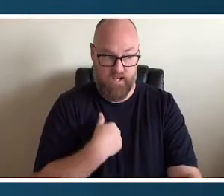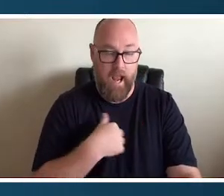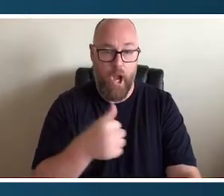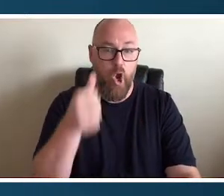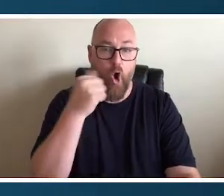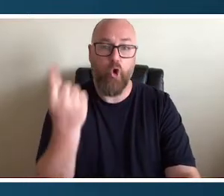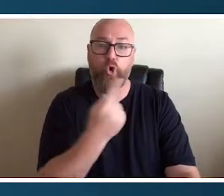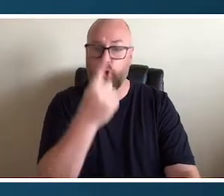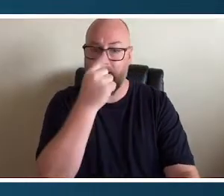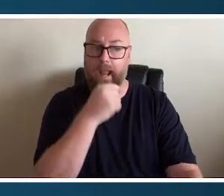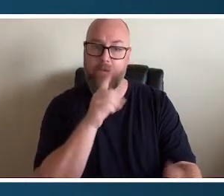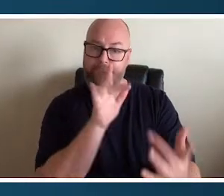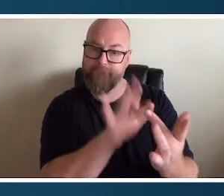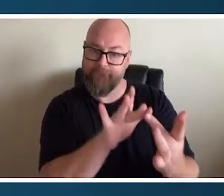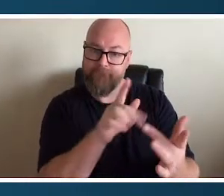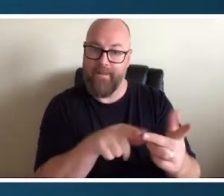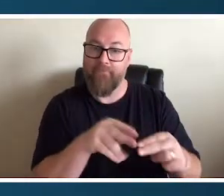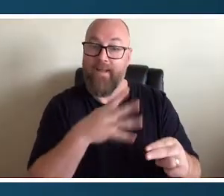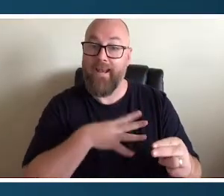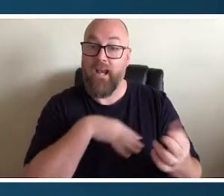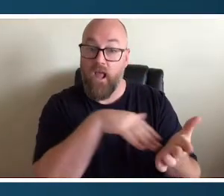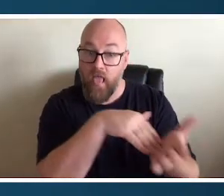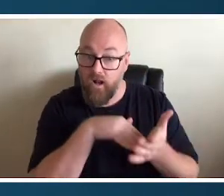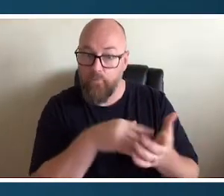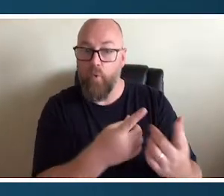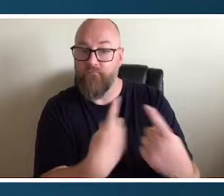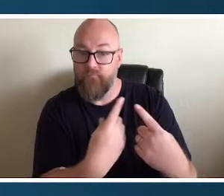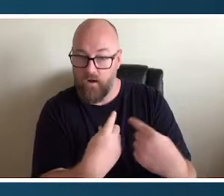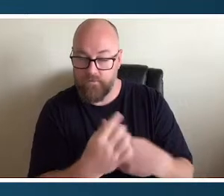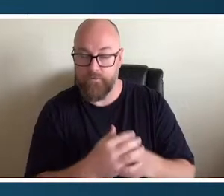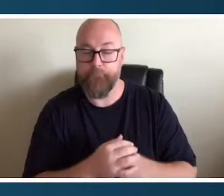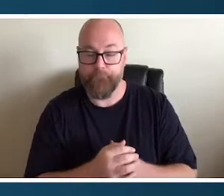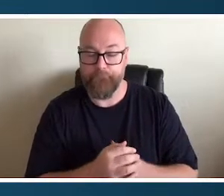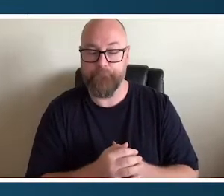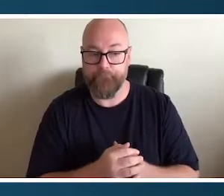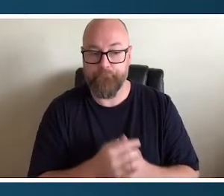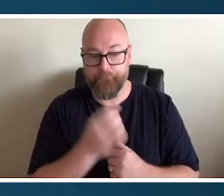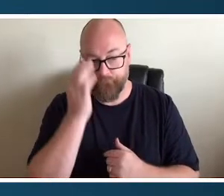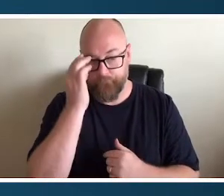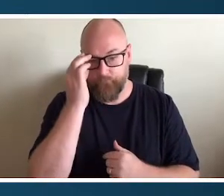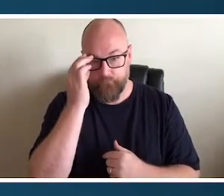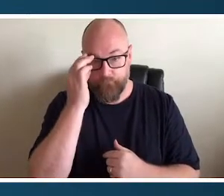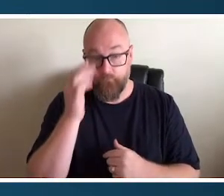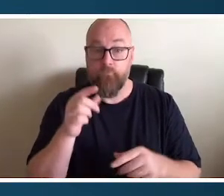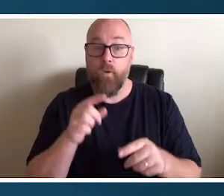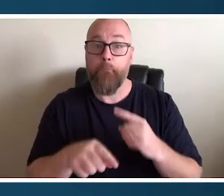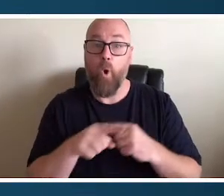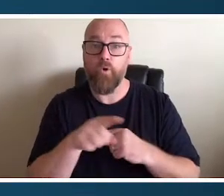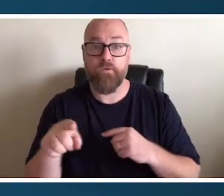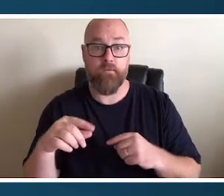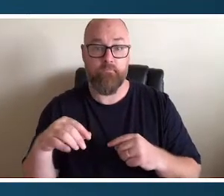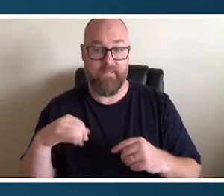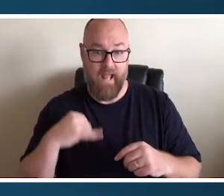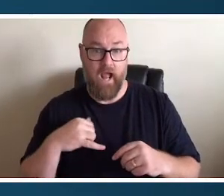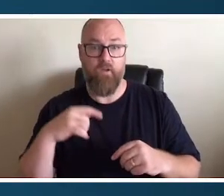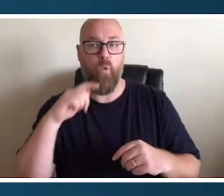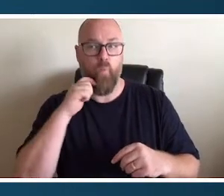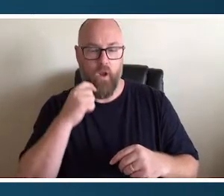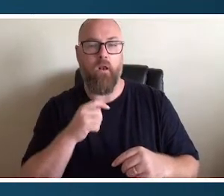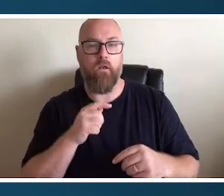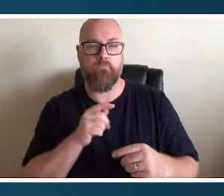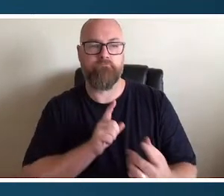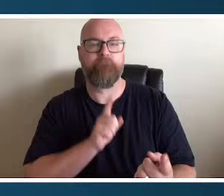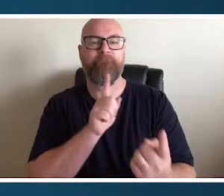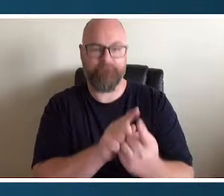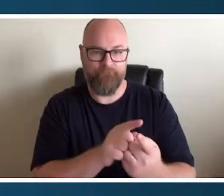to if they need help or if they need advice. And most of the time, workers would go to those who are most accessible to them, in